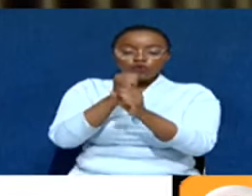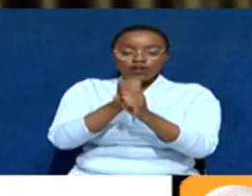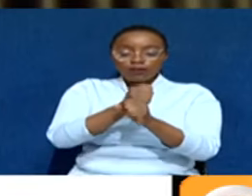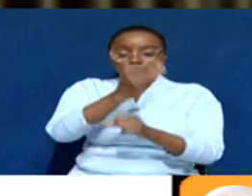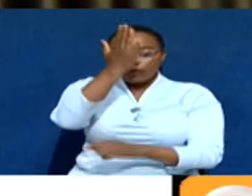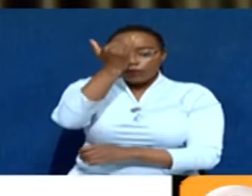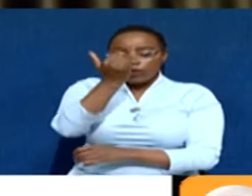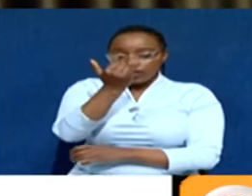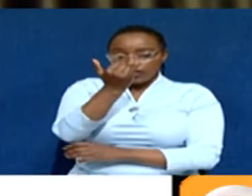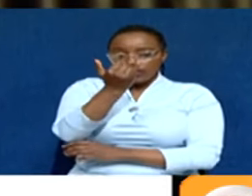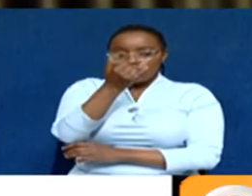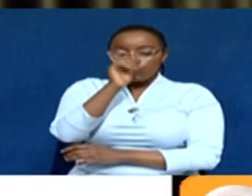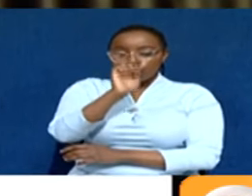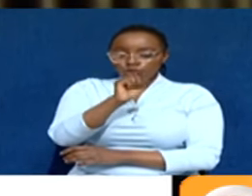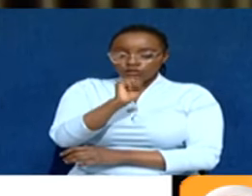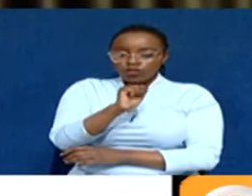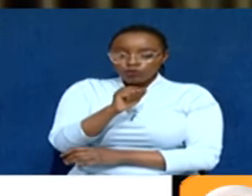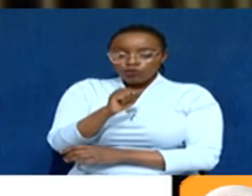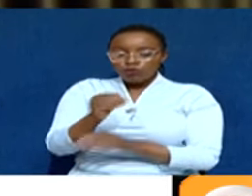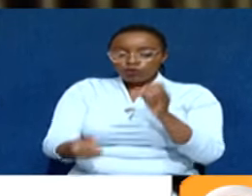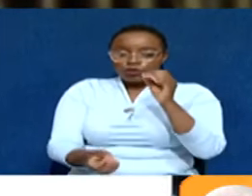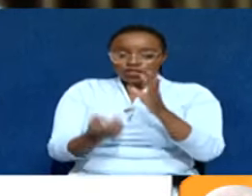that